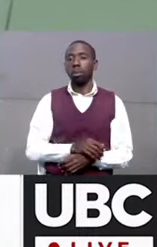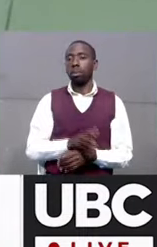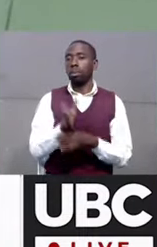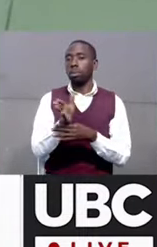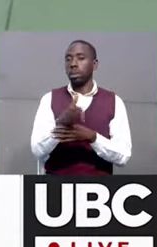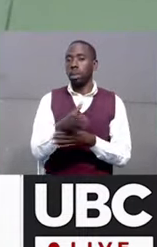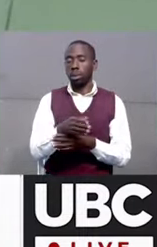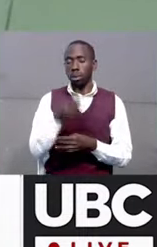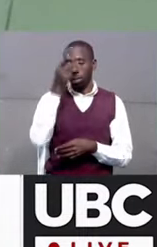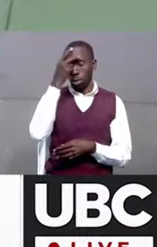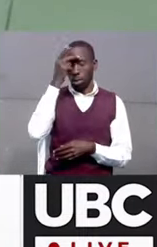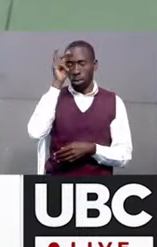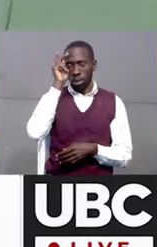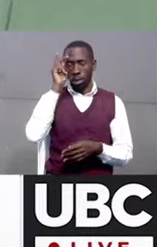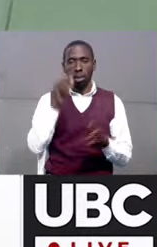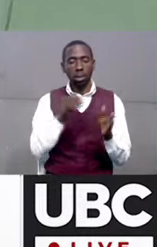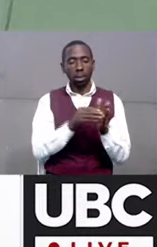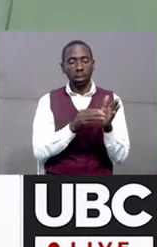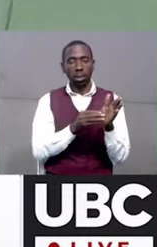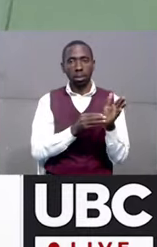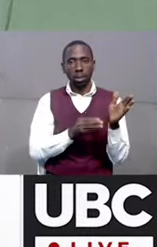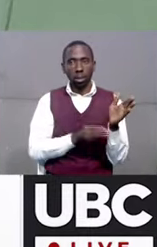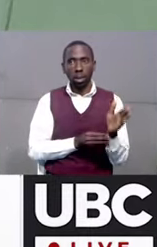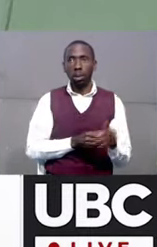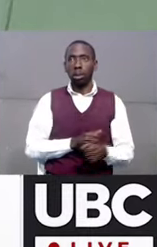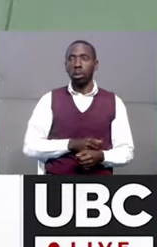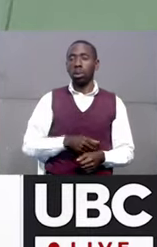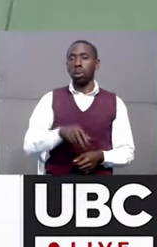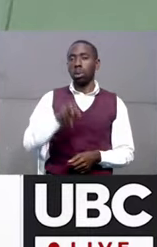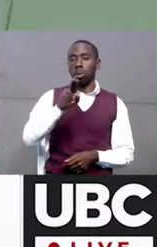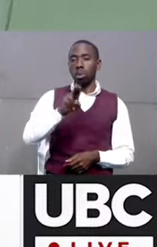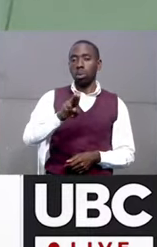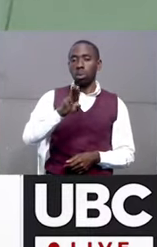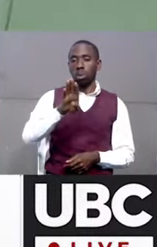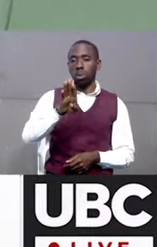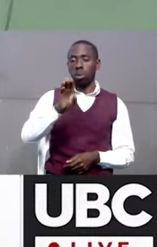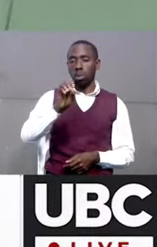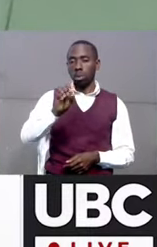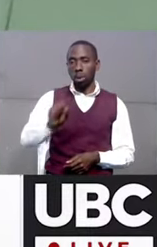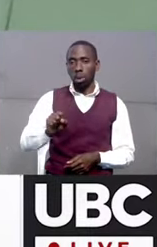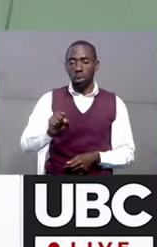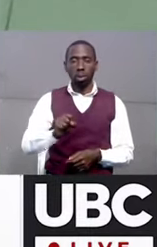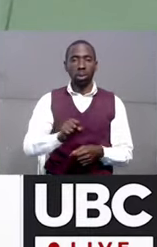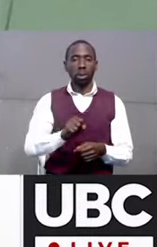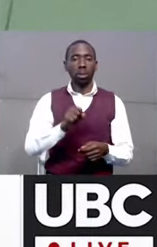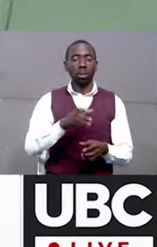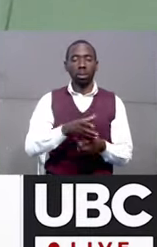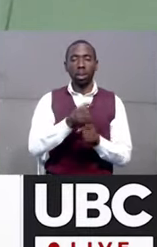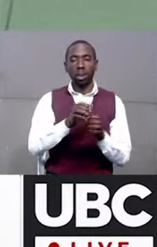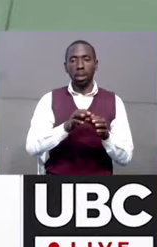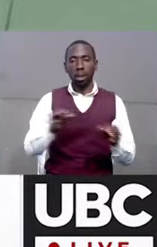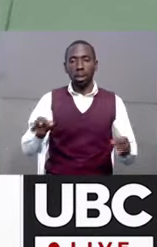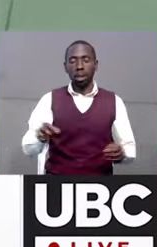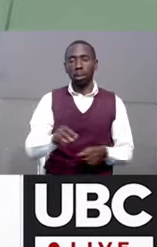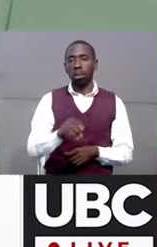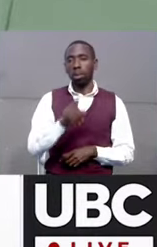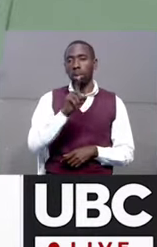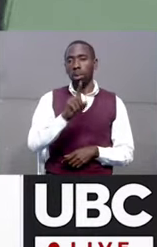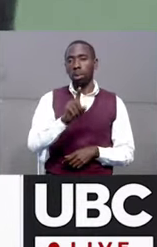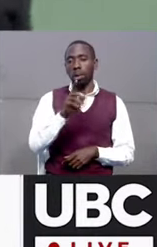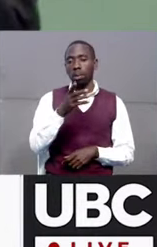Policy Statement for the Uganda Bureau of Statistics, vote 143 for the financial